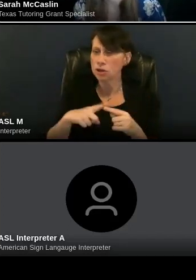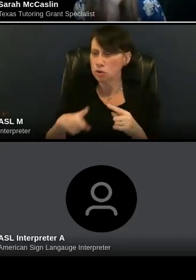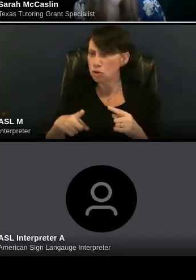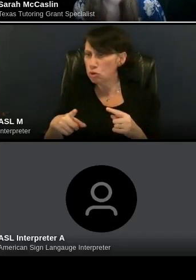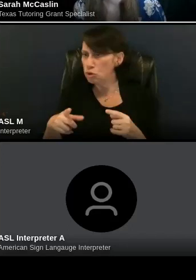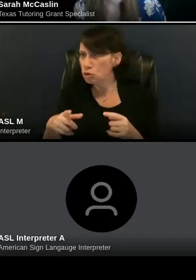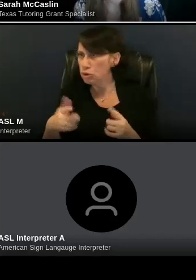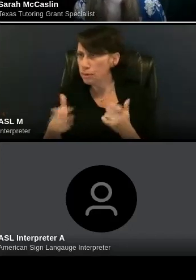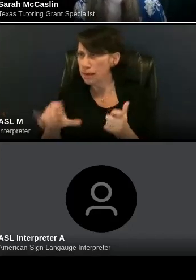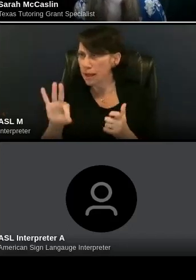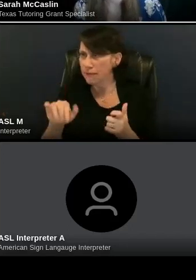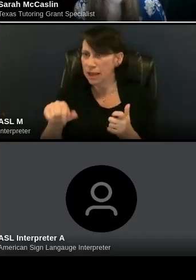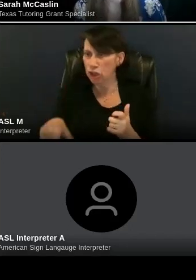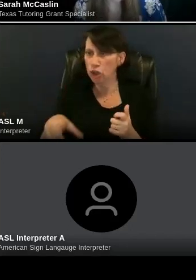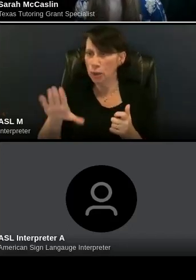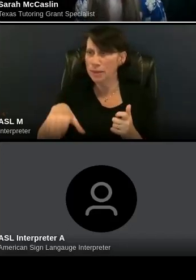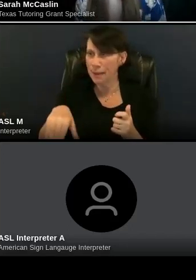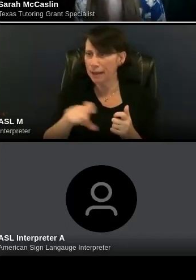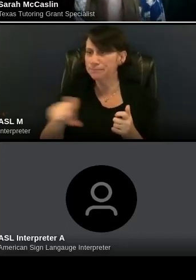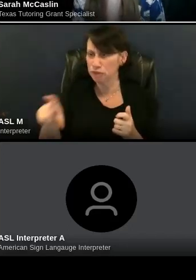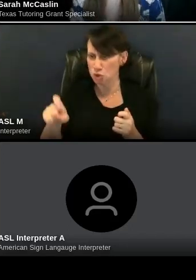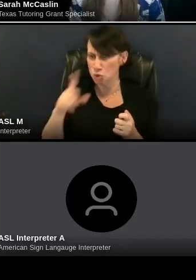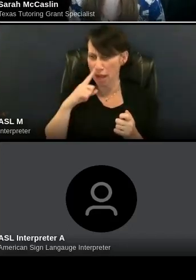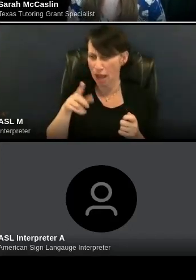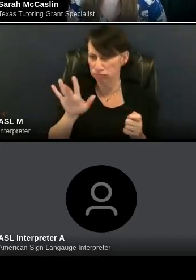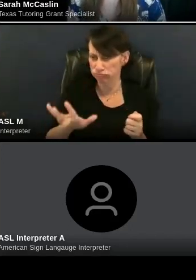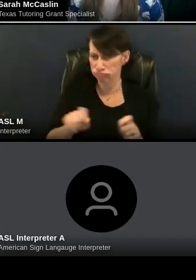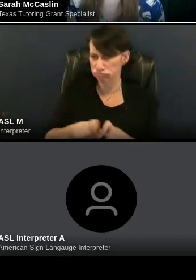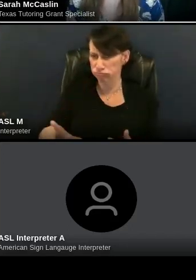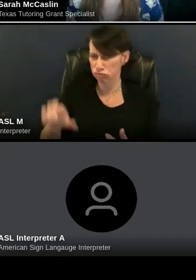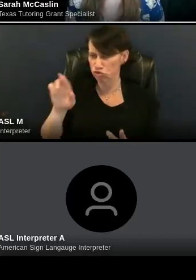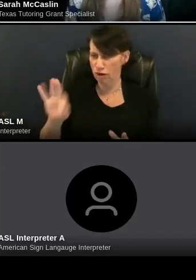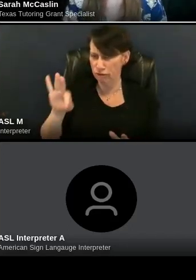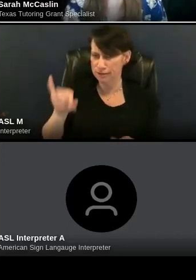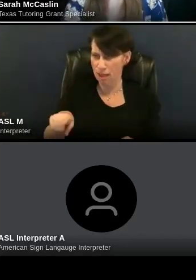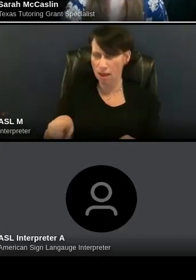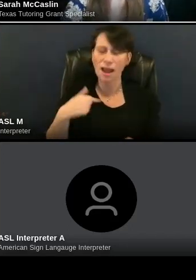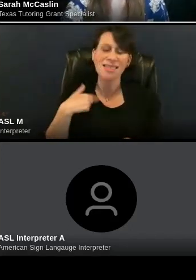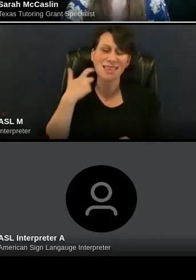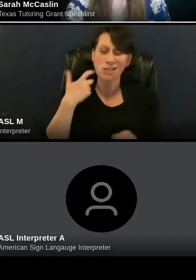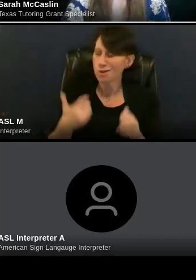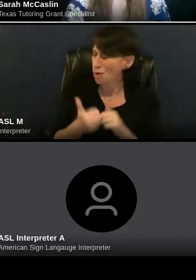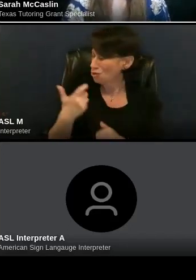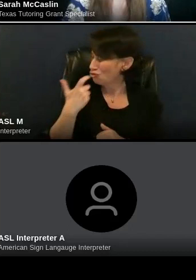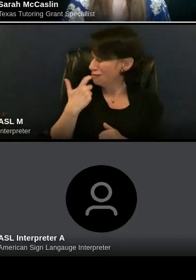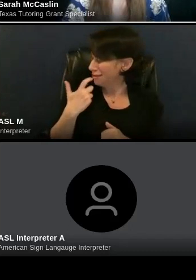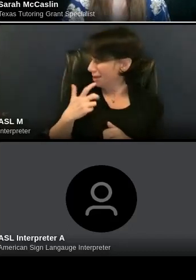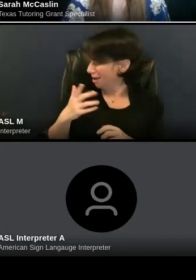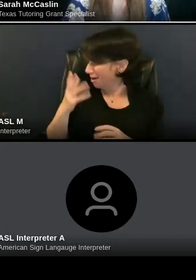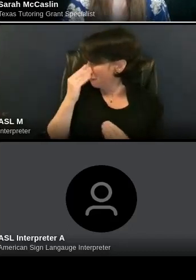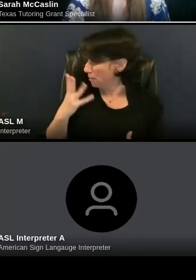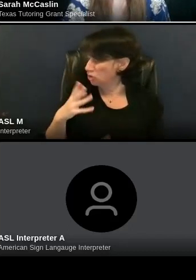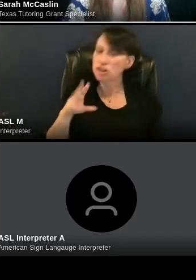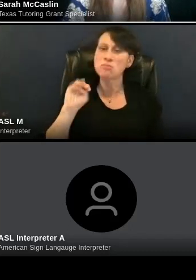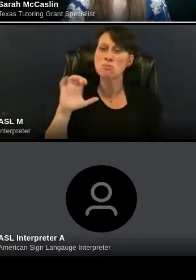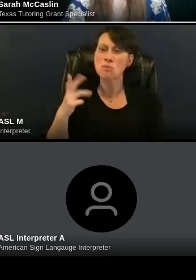of this page, and you can reference it. I think the latest update was March 24th.